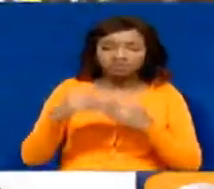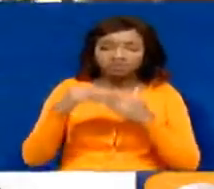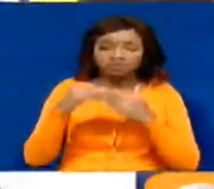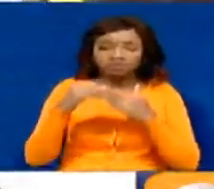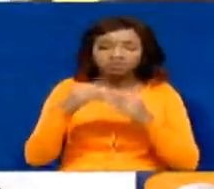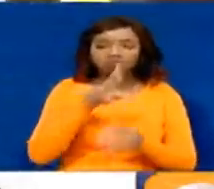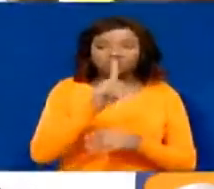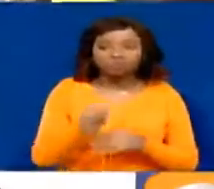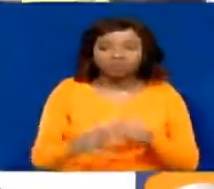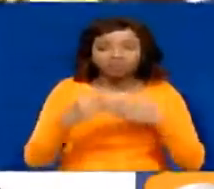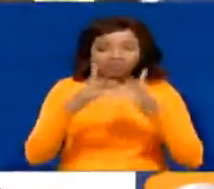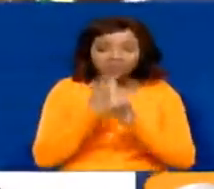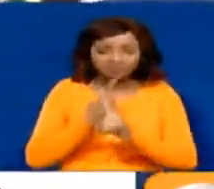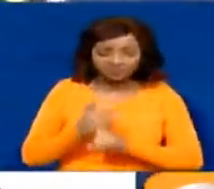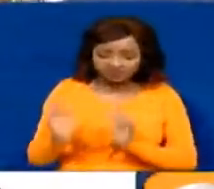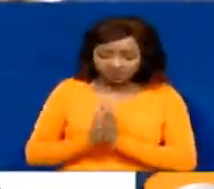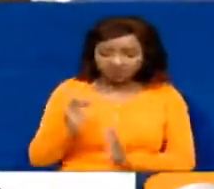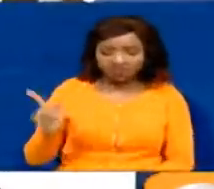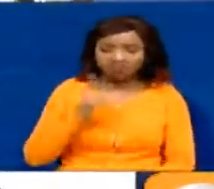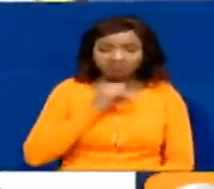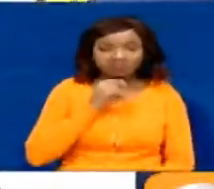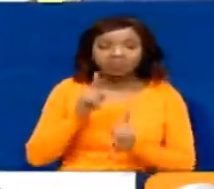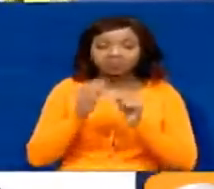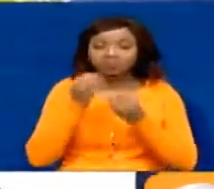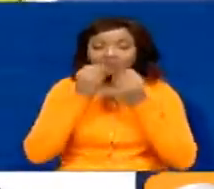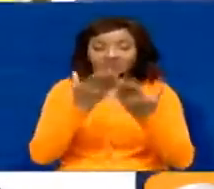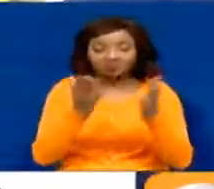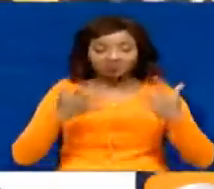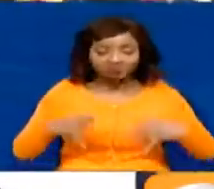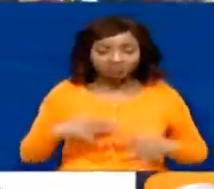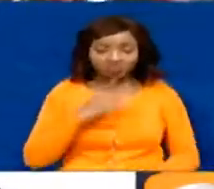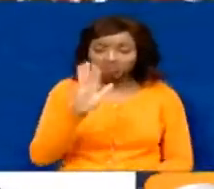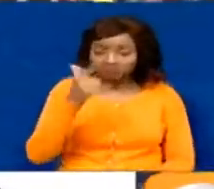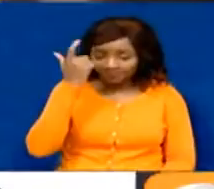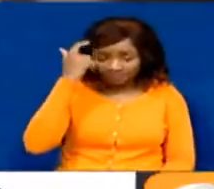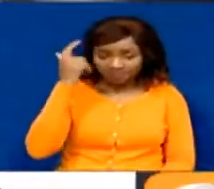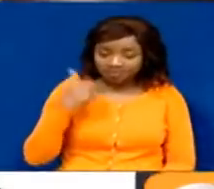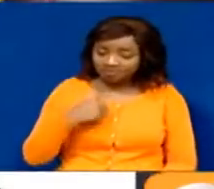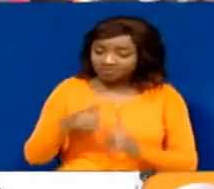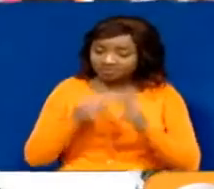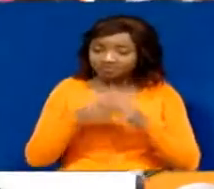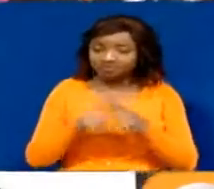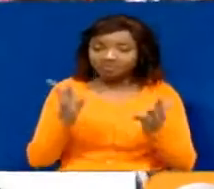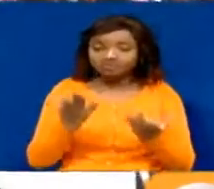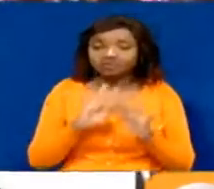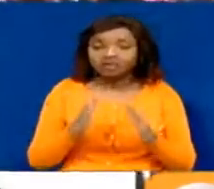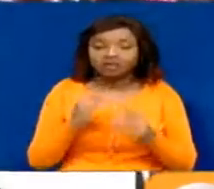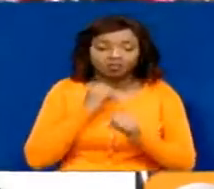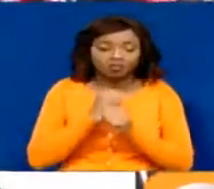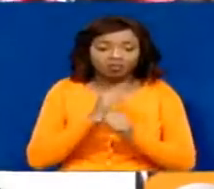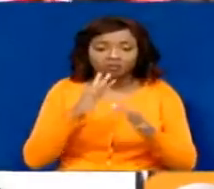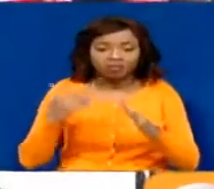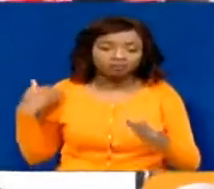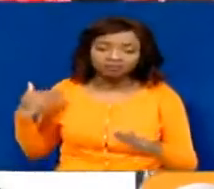Mumbi Stadium in Murang’a. He used the moment to remind the locals of where he started his political journey as a councillor and his